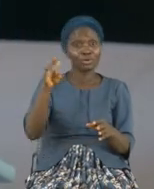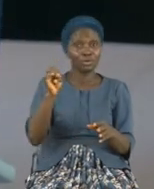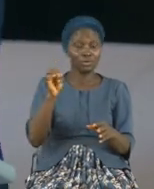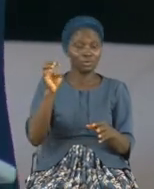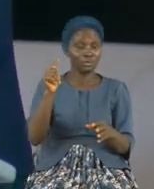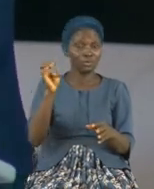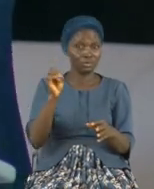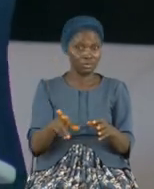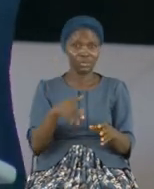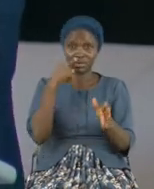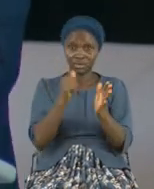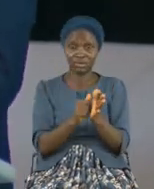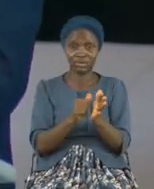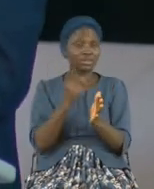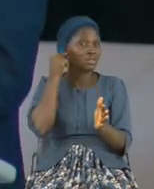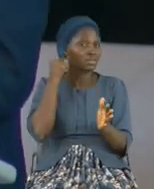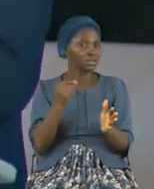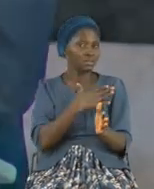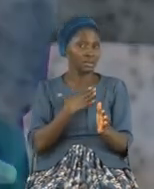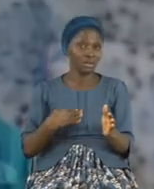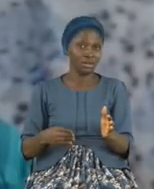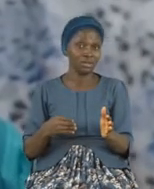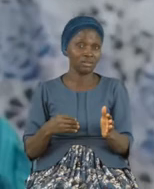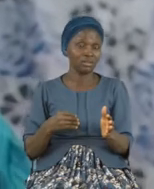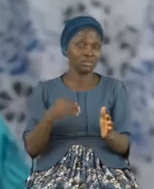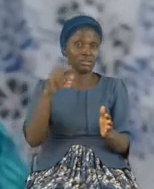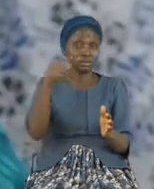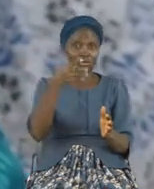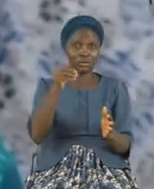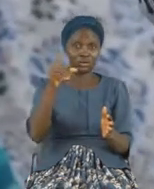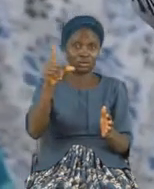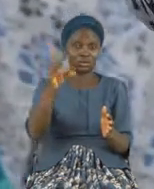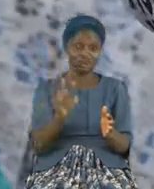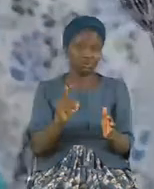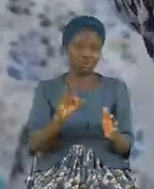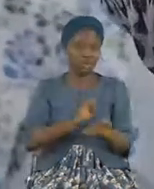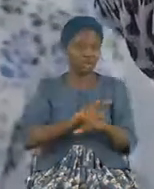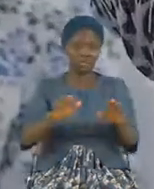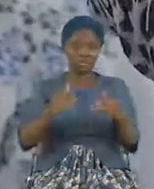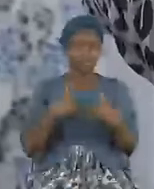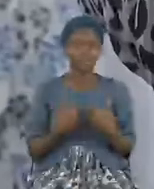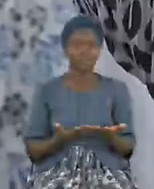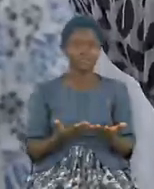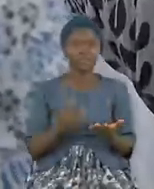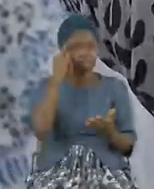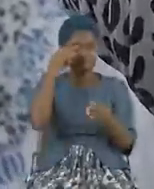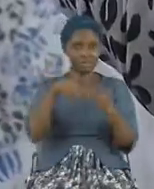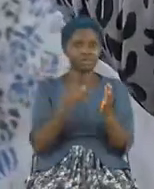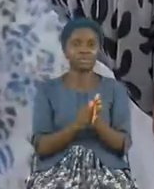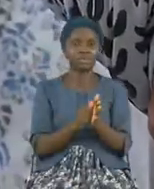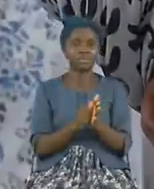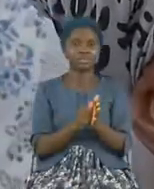and gold have I none. Think about that. Silver and